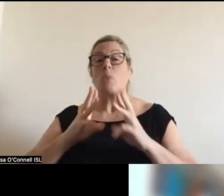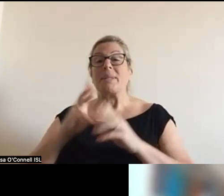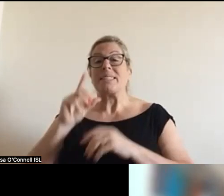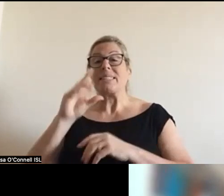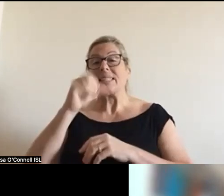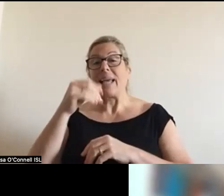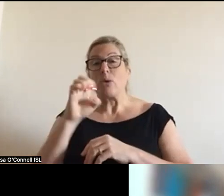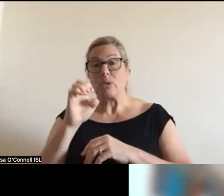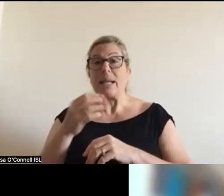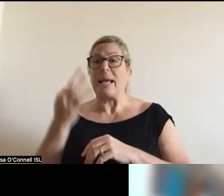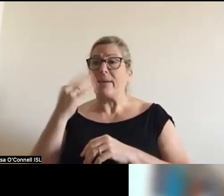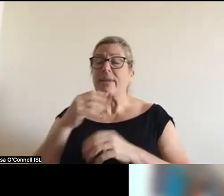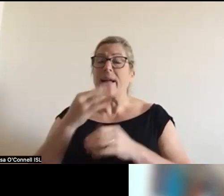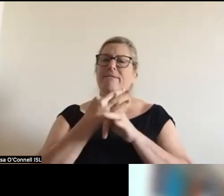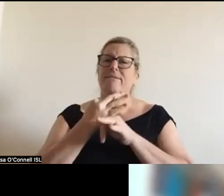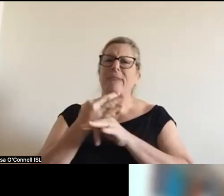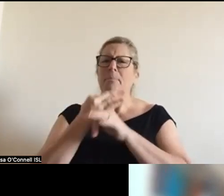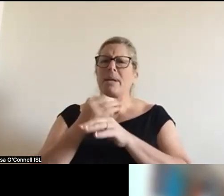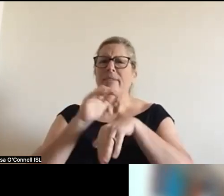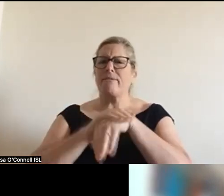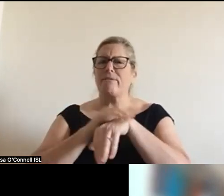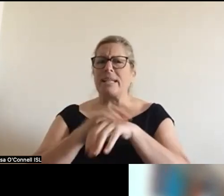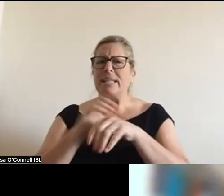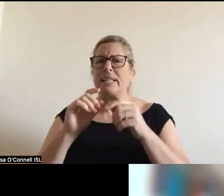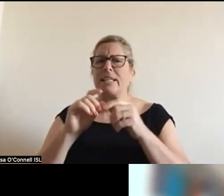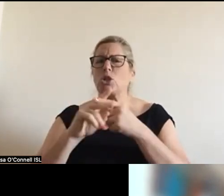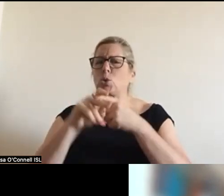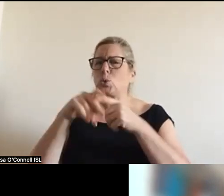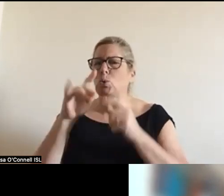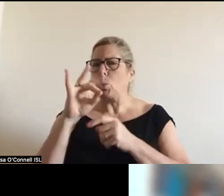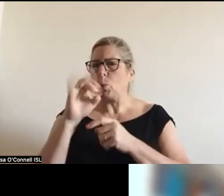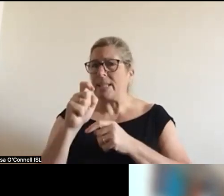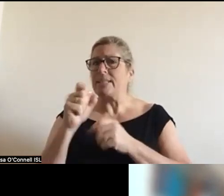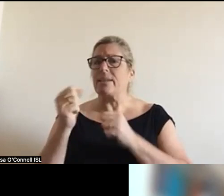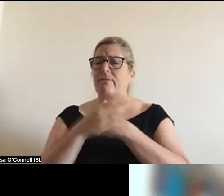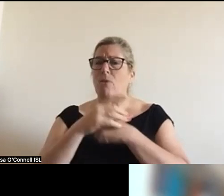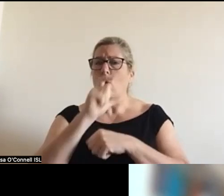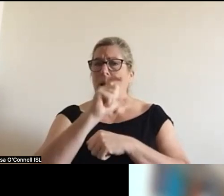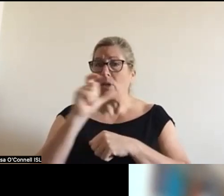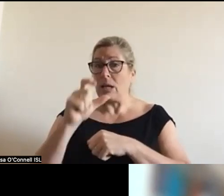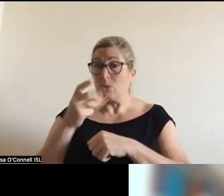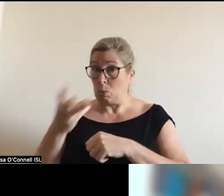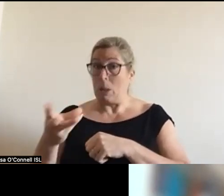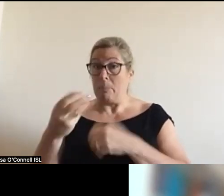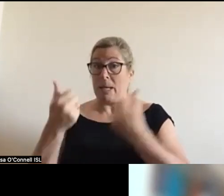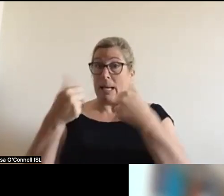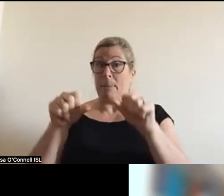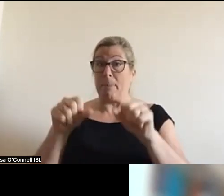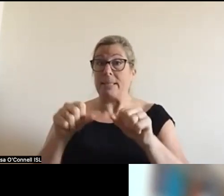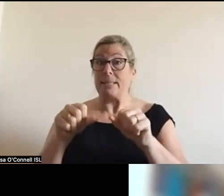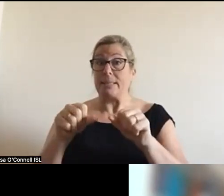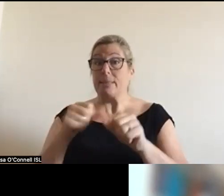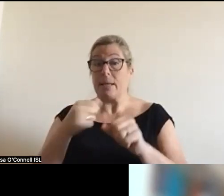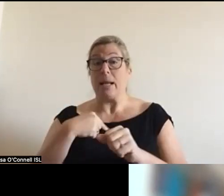the family-friendly toolkit for local authorities is something that local authorities will be implementing. And I just want to say that we're